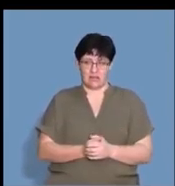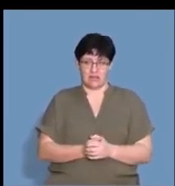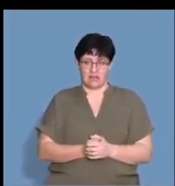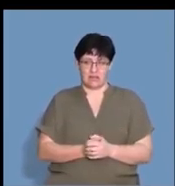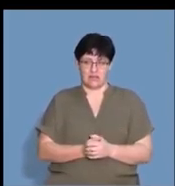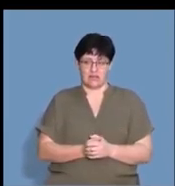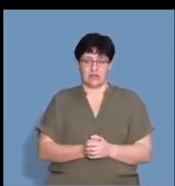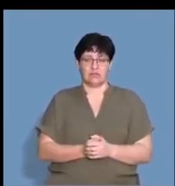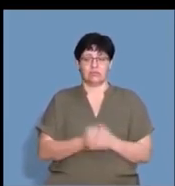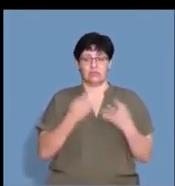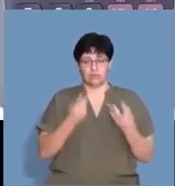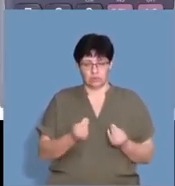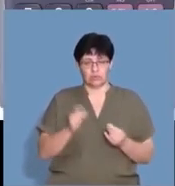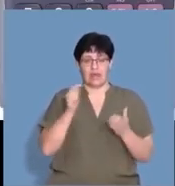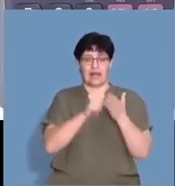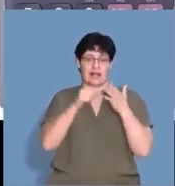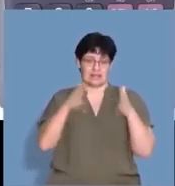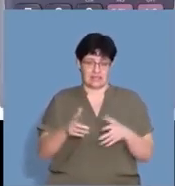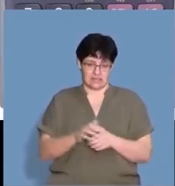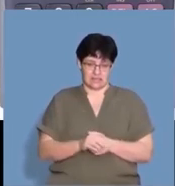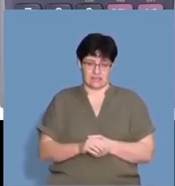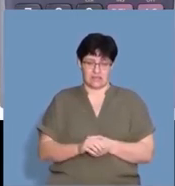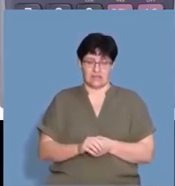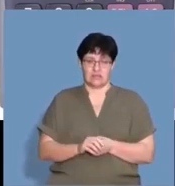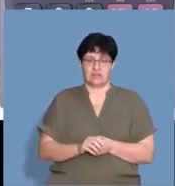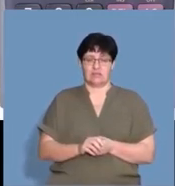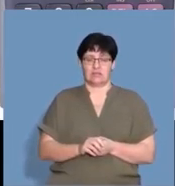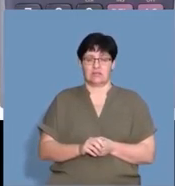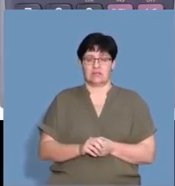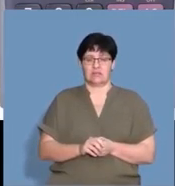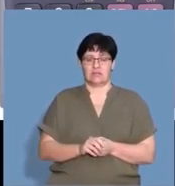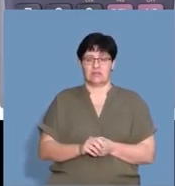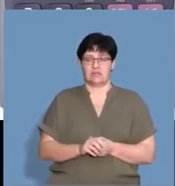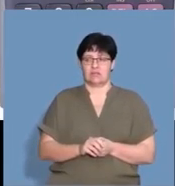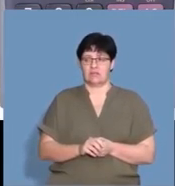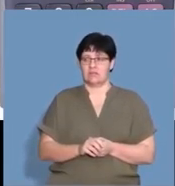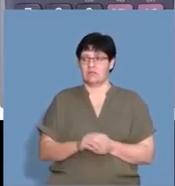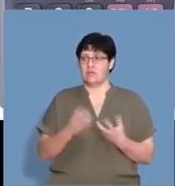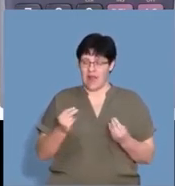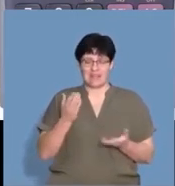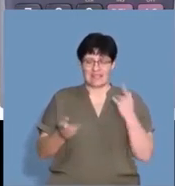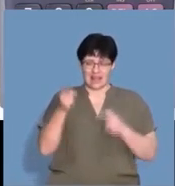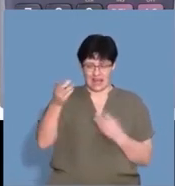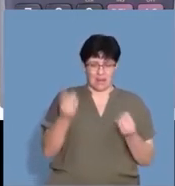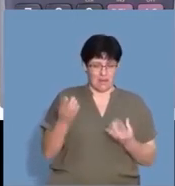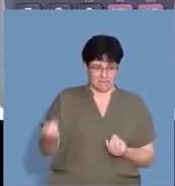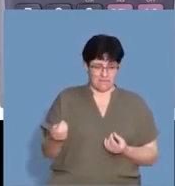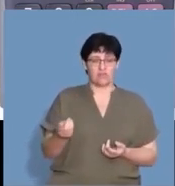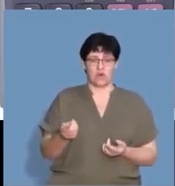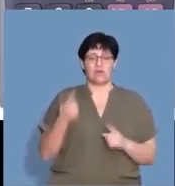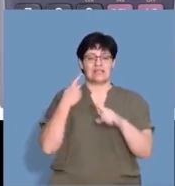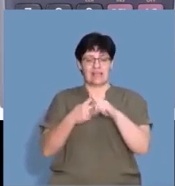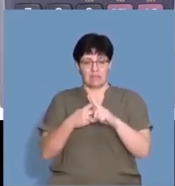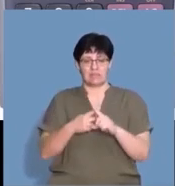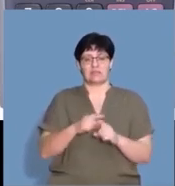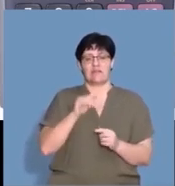Okay, and we're going to do that on our calculator. So I'm going to take my, I've already got that scale number there, so I'm going to